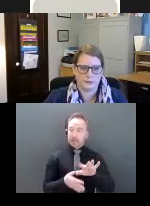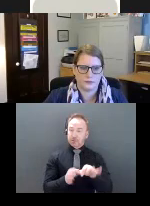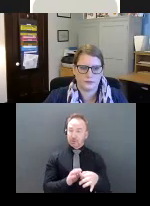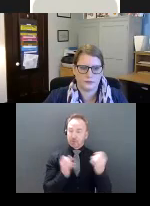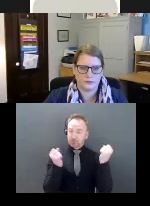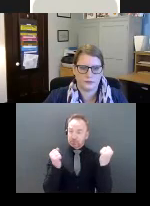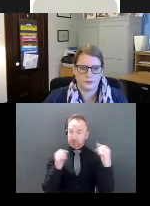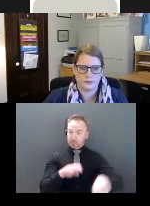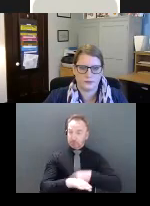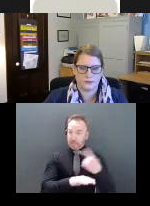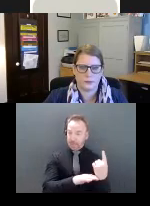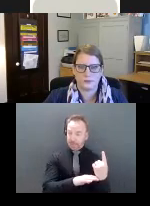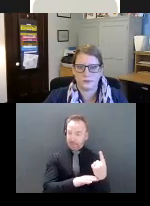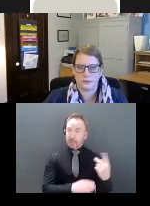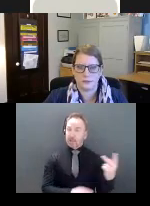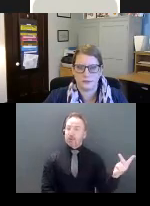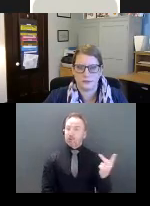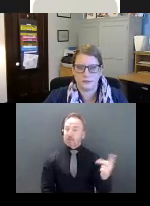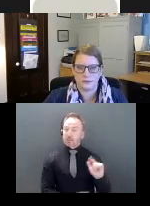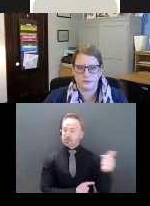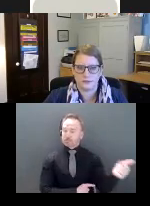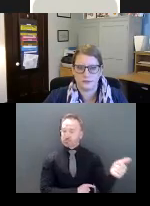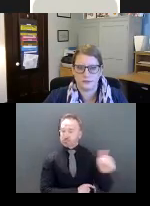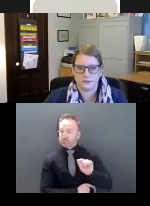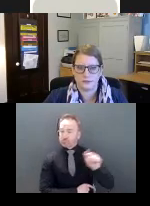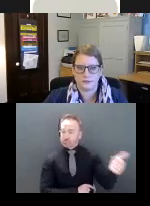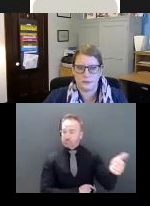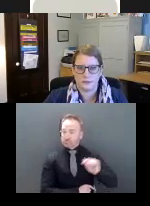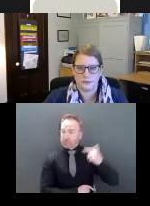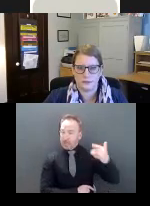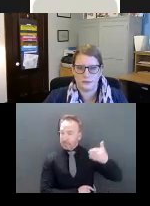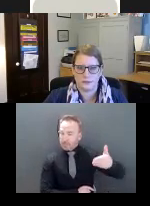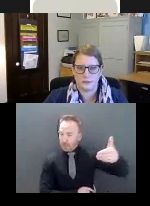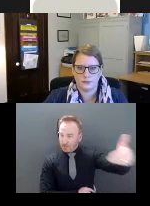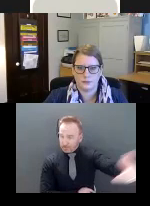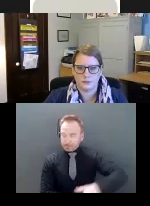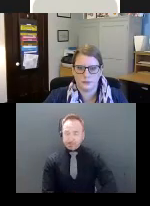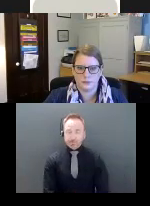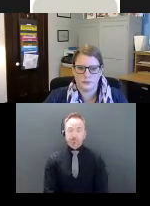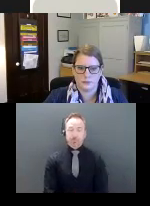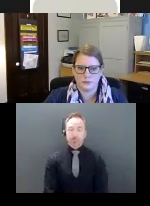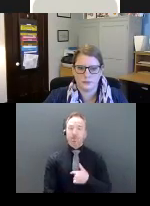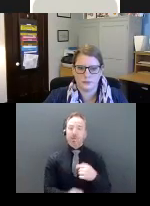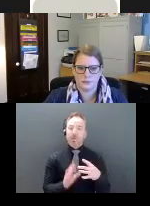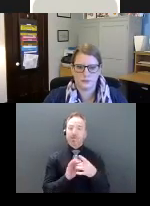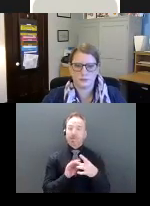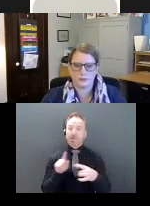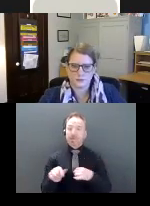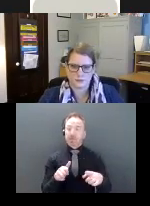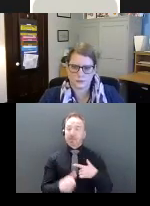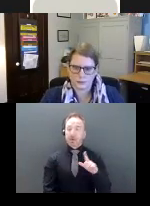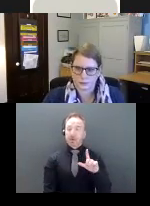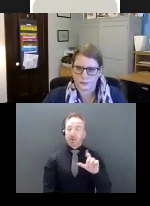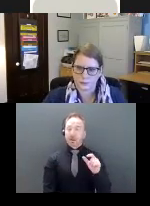will switch screens periodically during the presentation. As I mentioned when you first logged on, you can